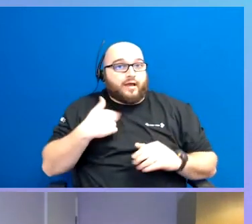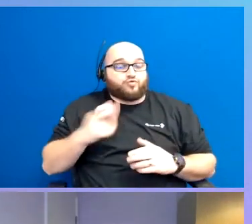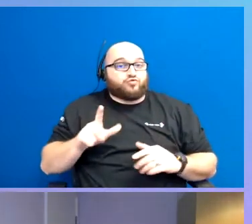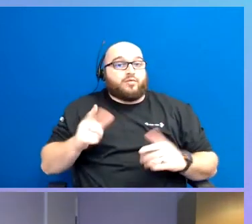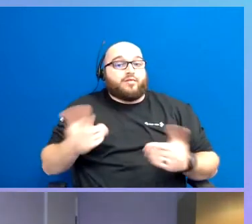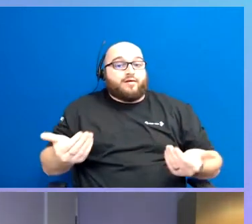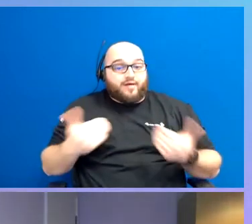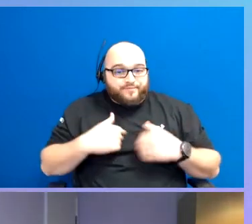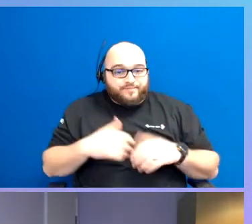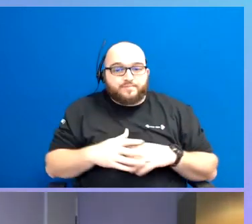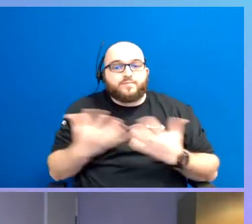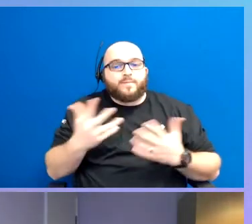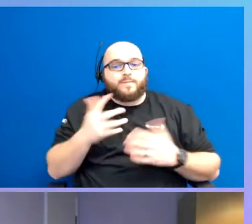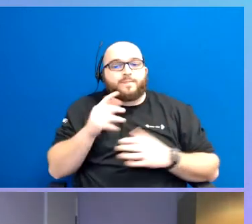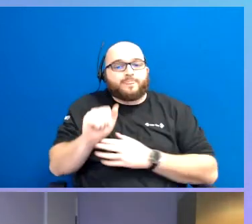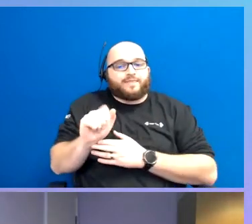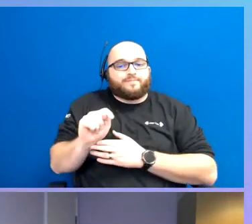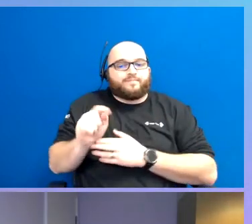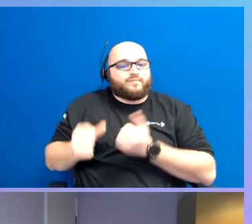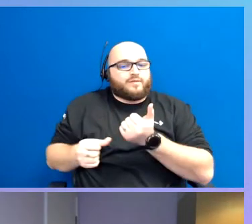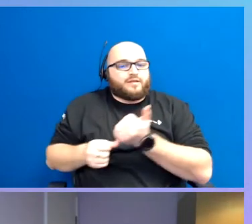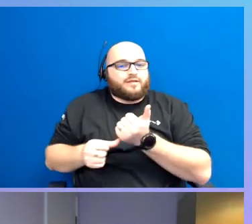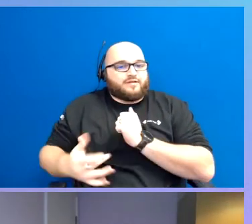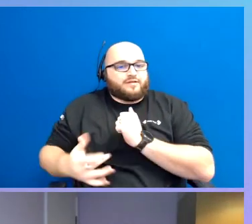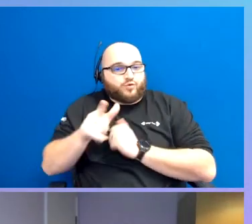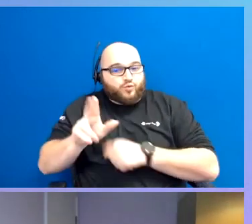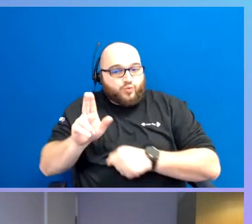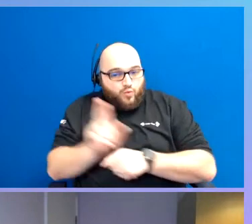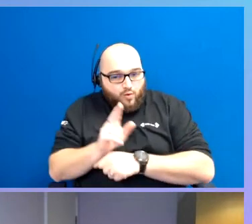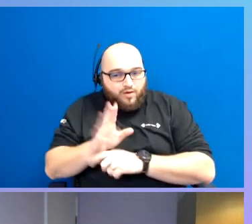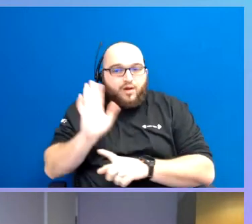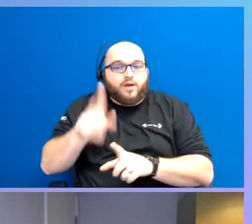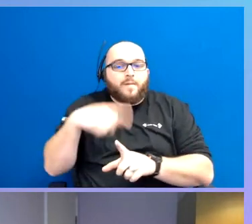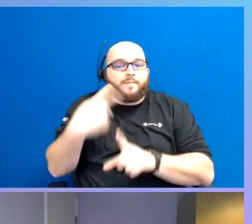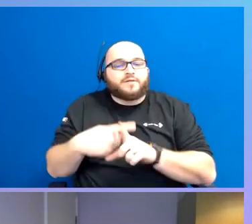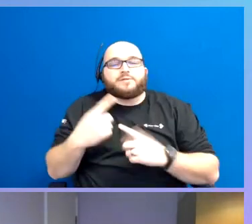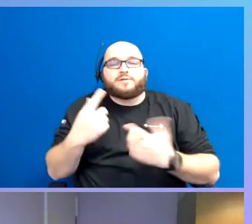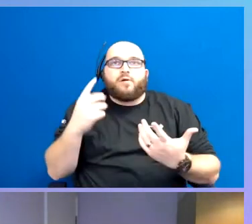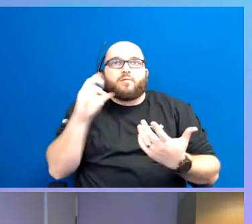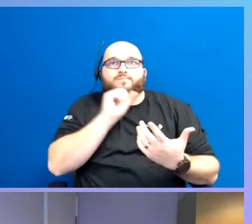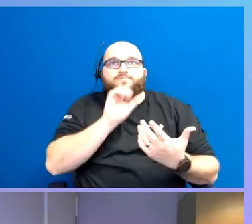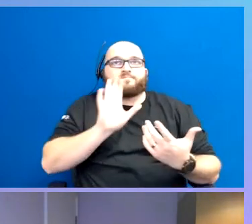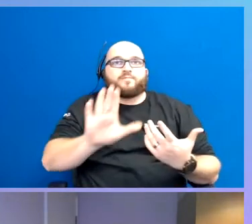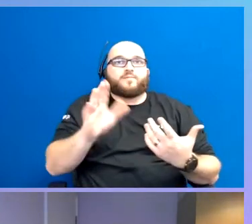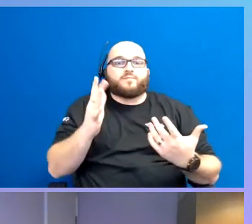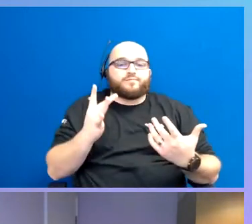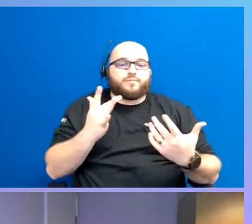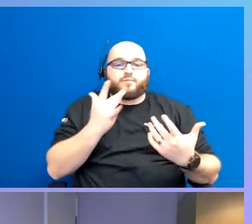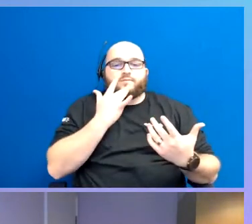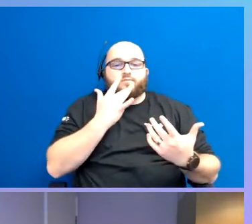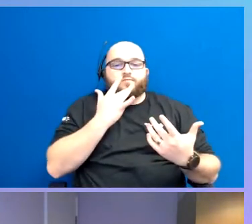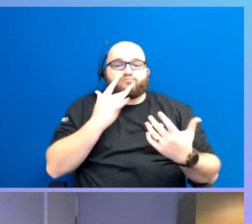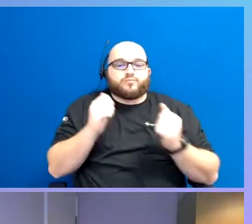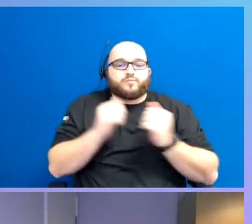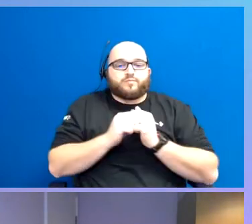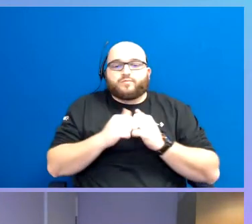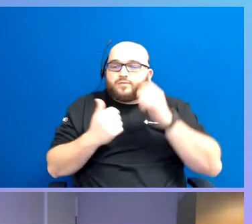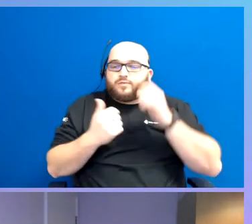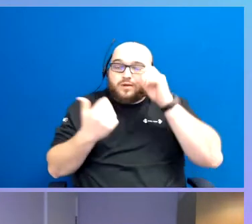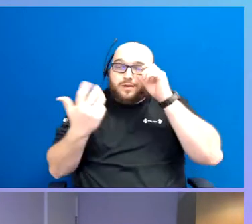the assistive tech that you use as well, and also just your I guess your preferences in terms of